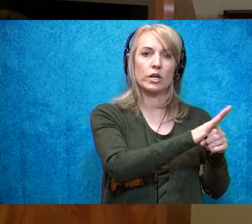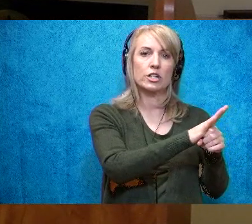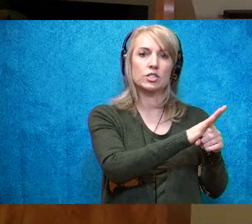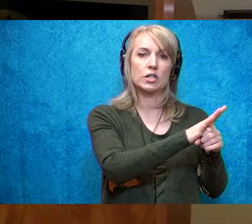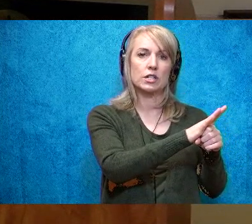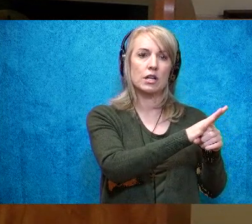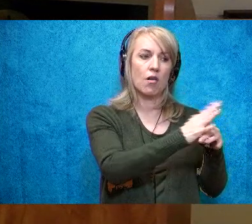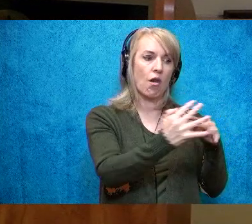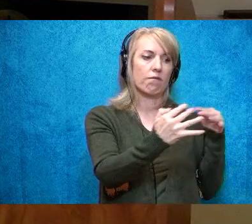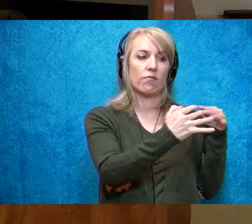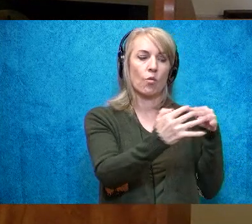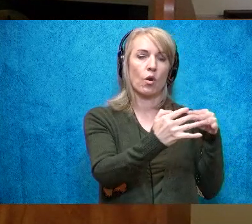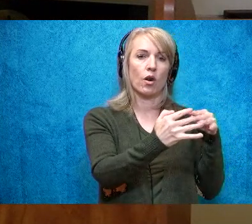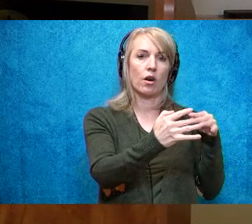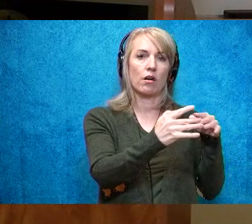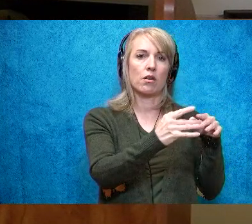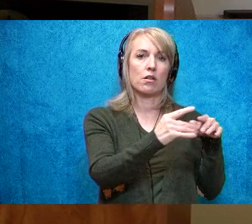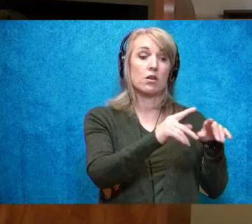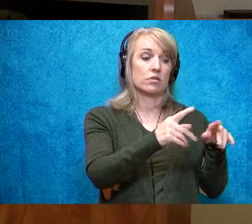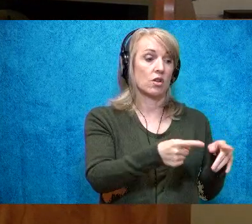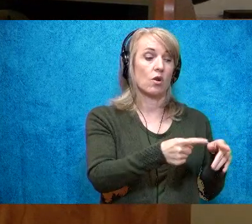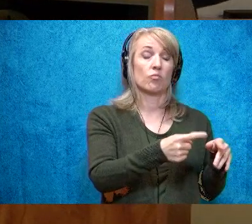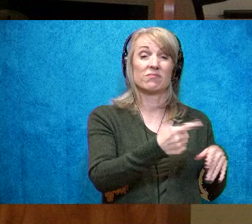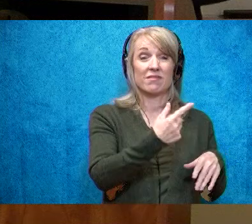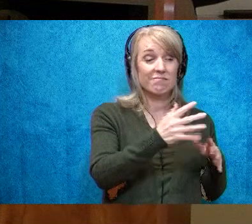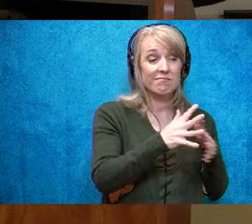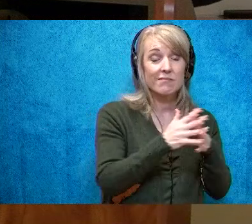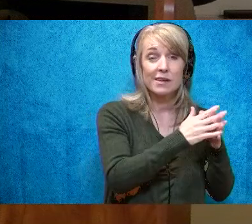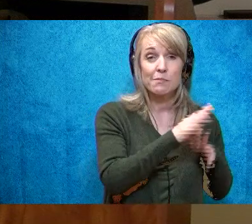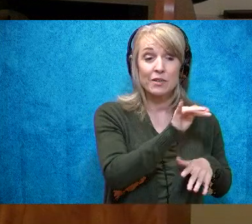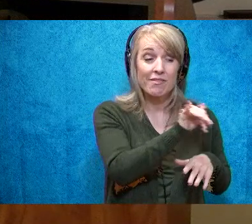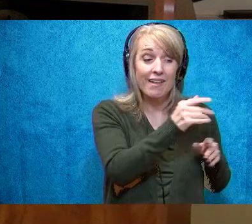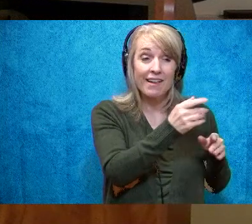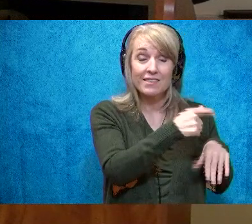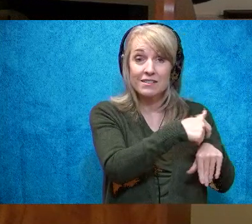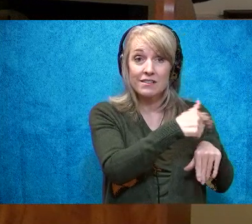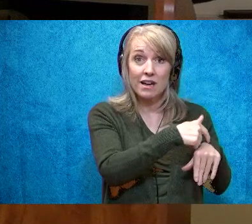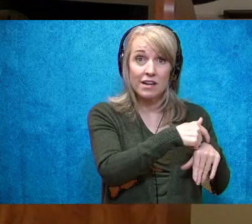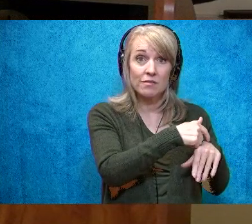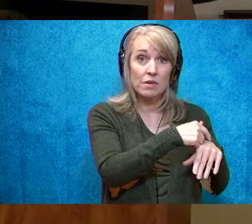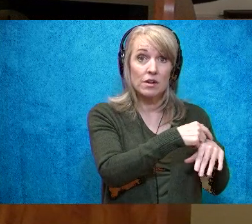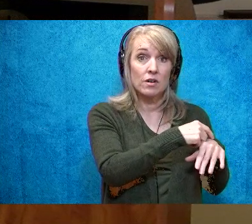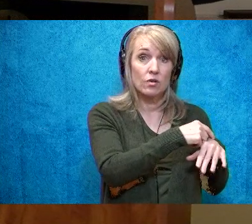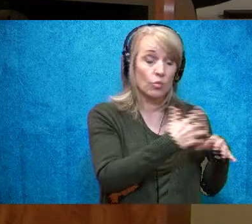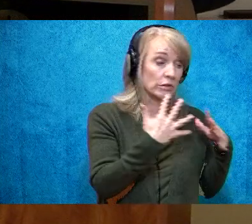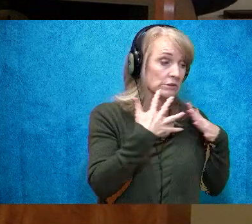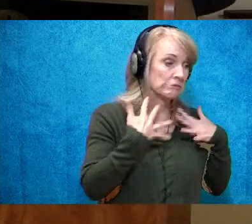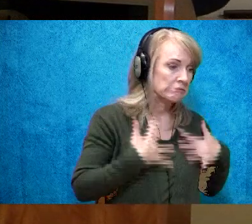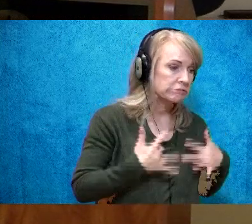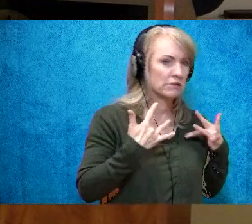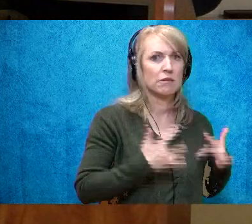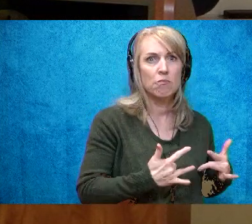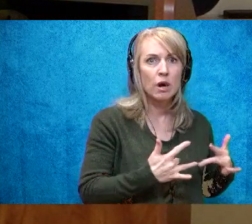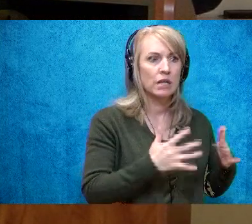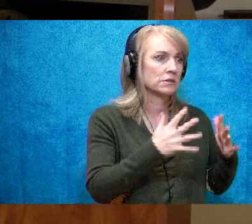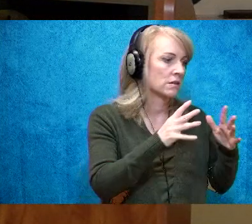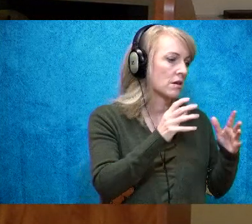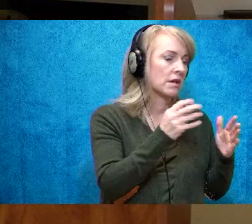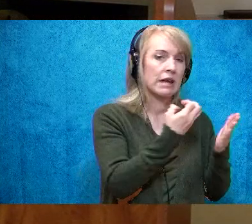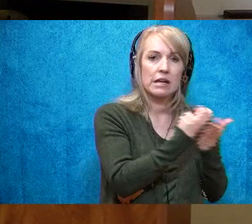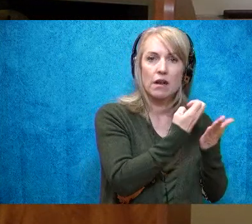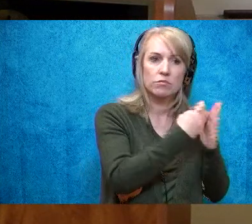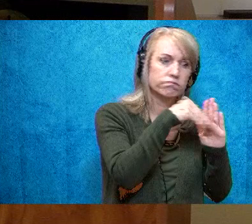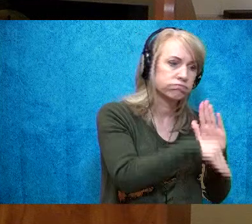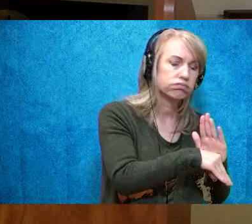and isolation to declaring war. So we're going to look at those things today. Okay? So before we get started, or as we're getting